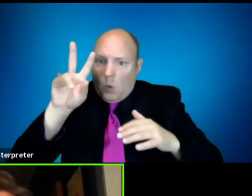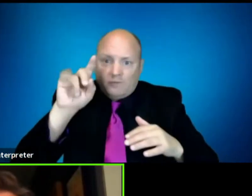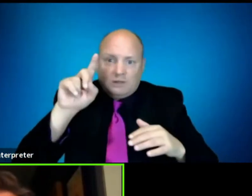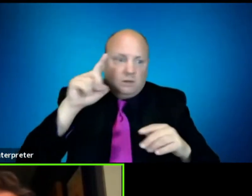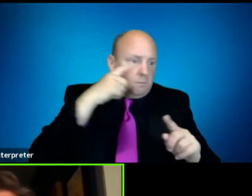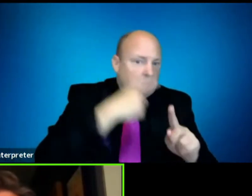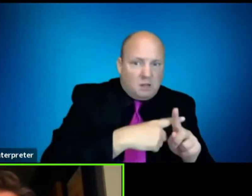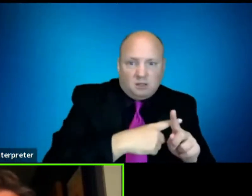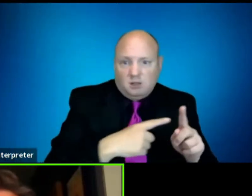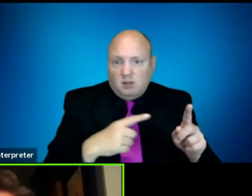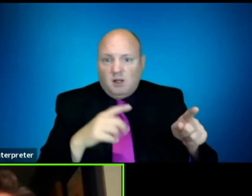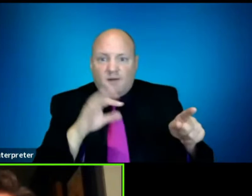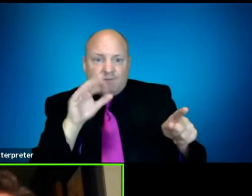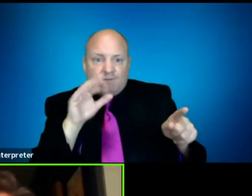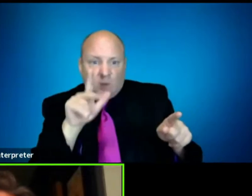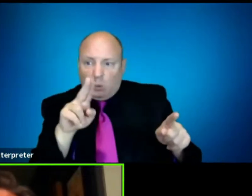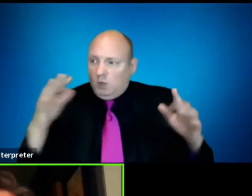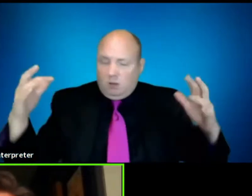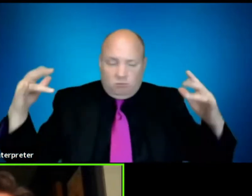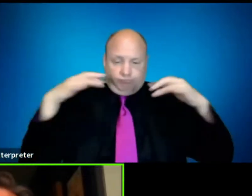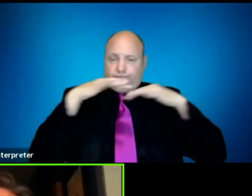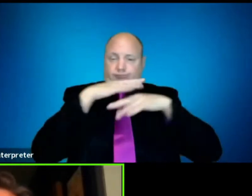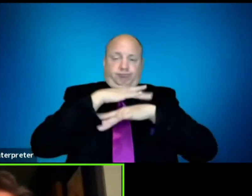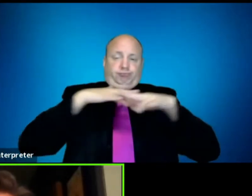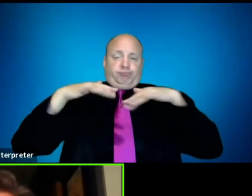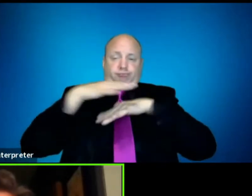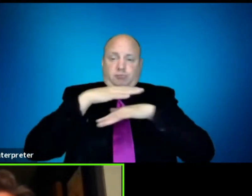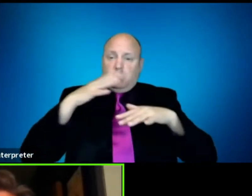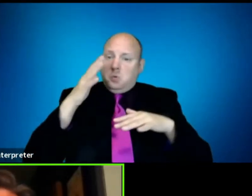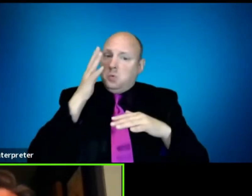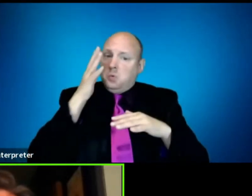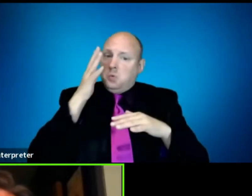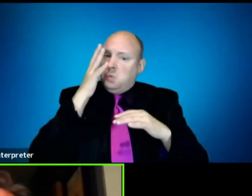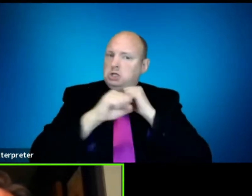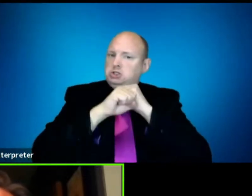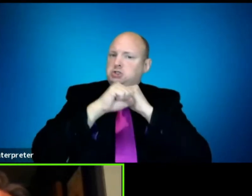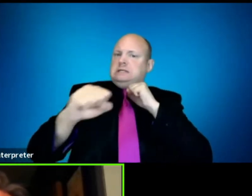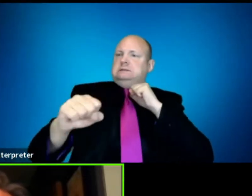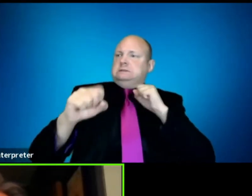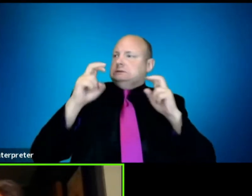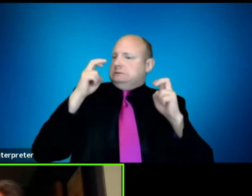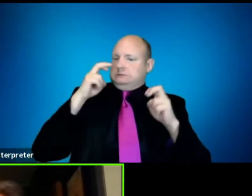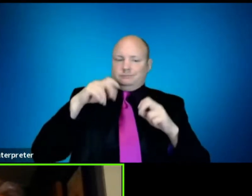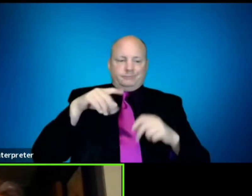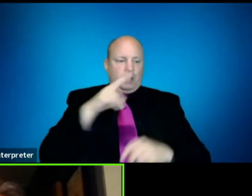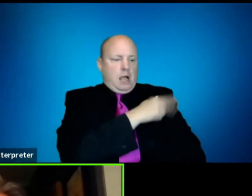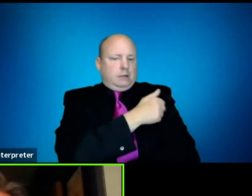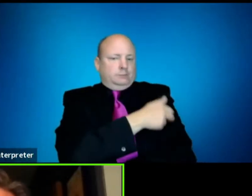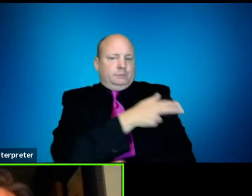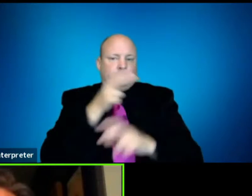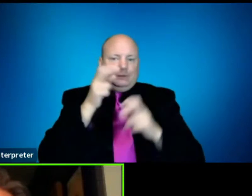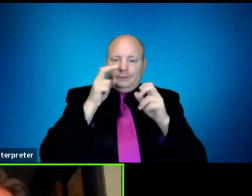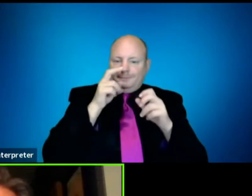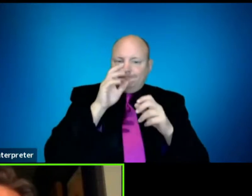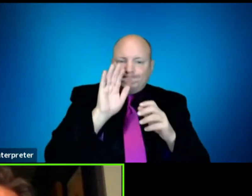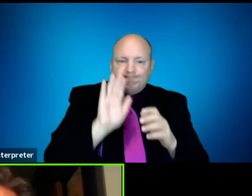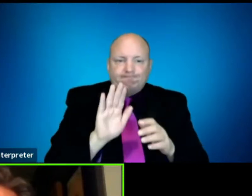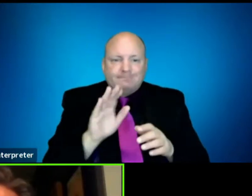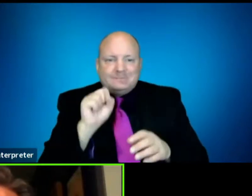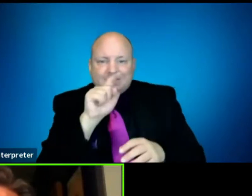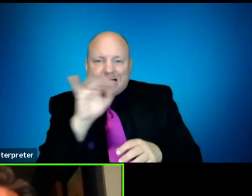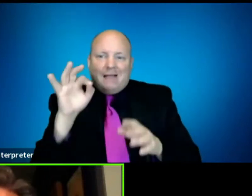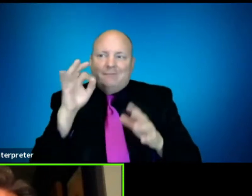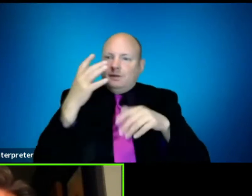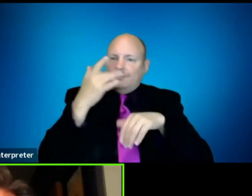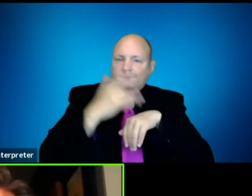this, that is going to strain our systems again. And we could wind up in a situation where we're doing even more rationing of care, similar to what our